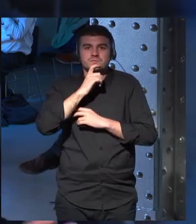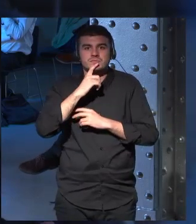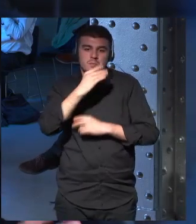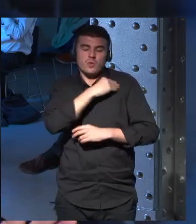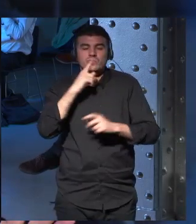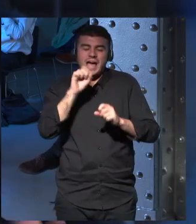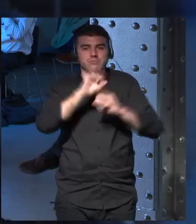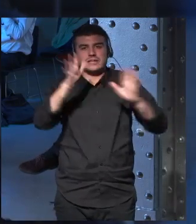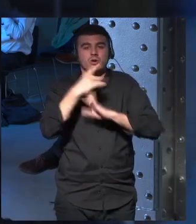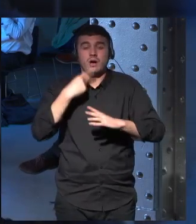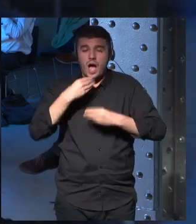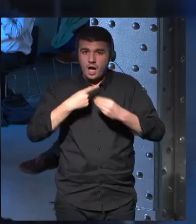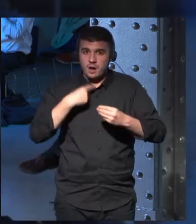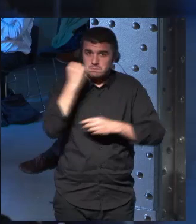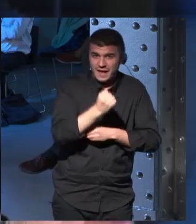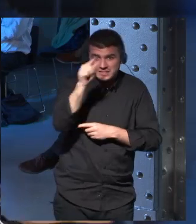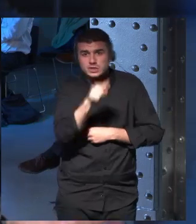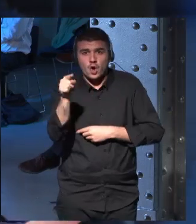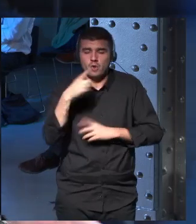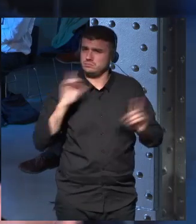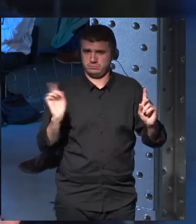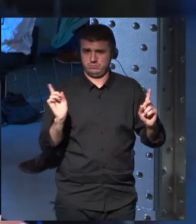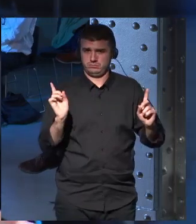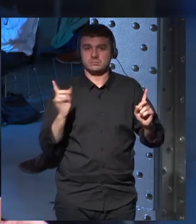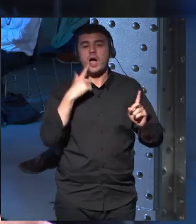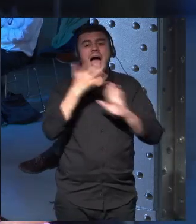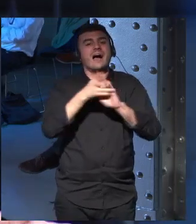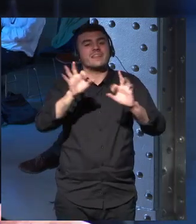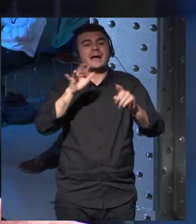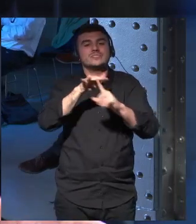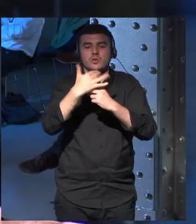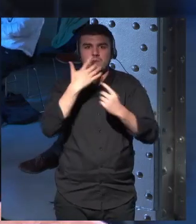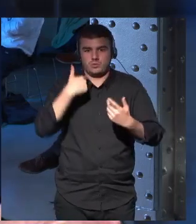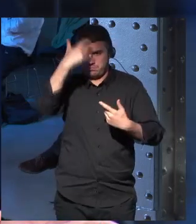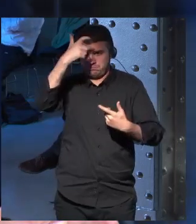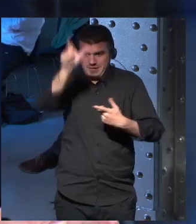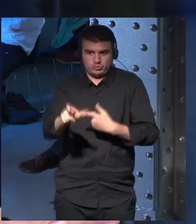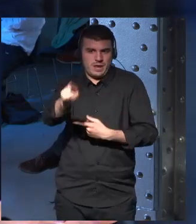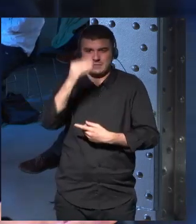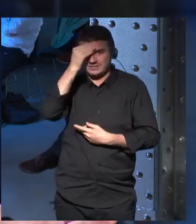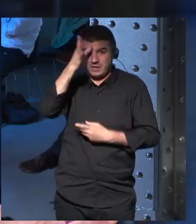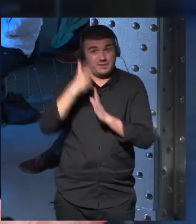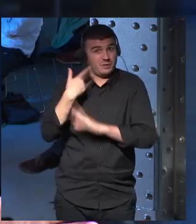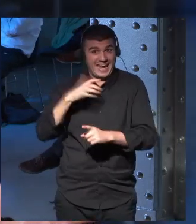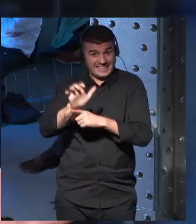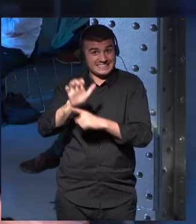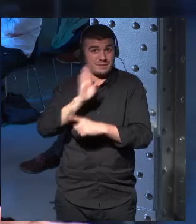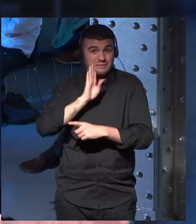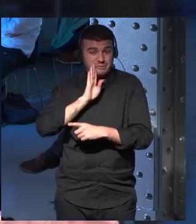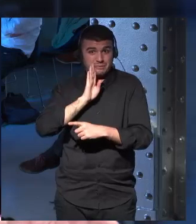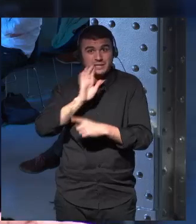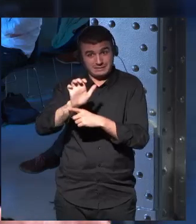so much as in the situation of an intelligent person, in this case Elizabeth Costello, who